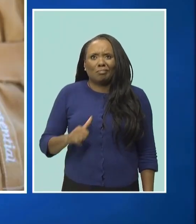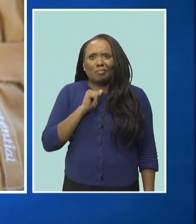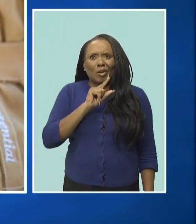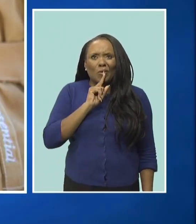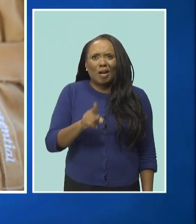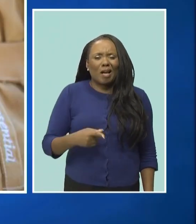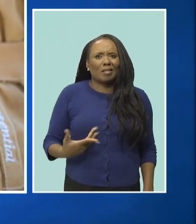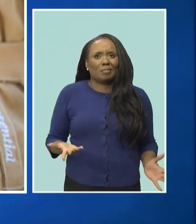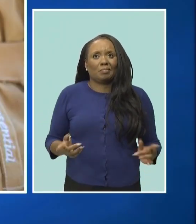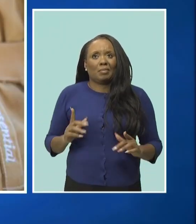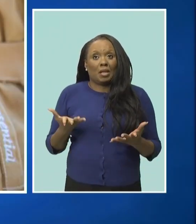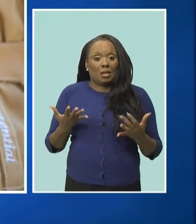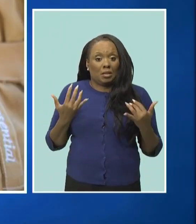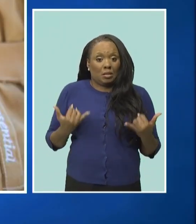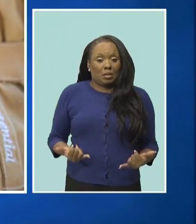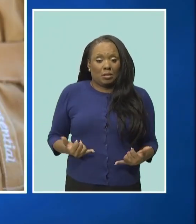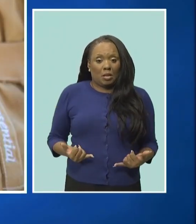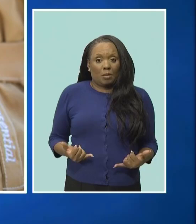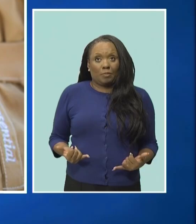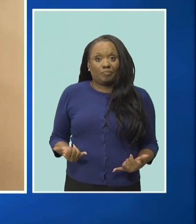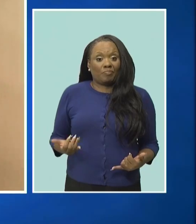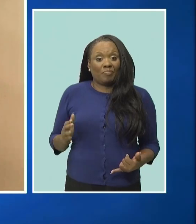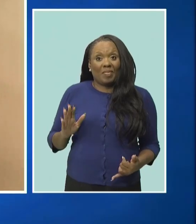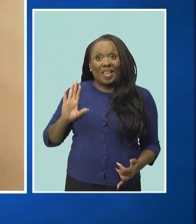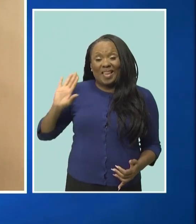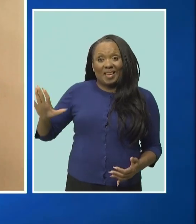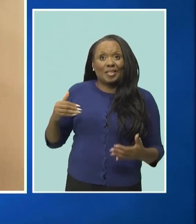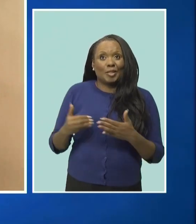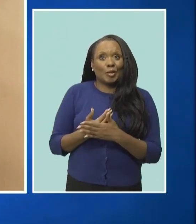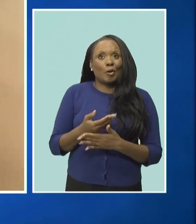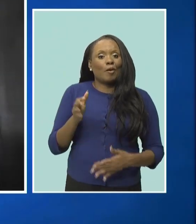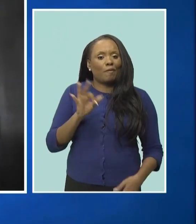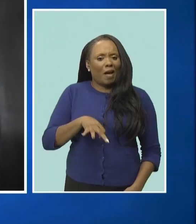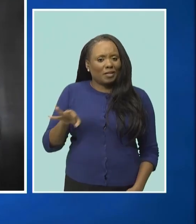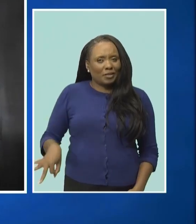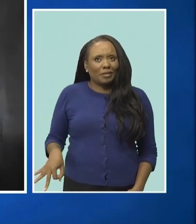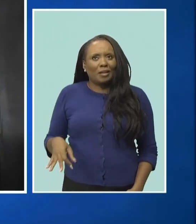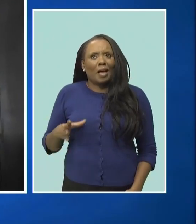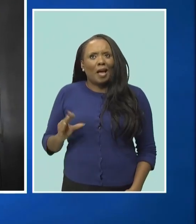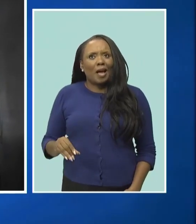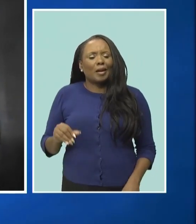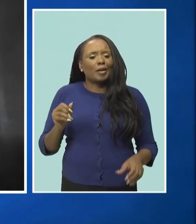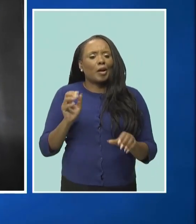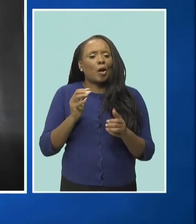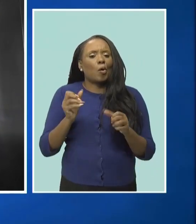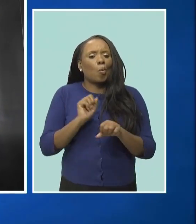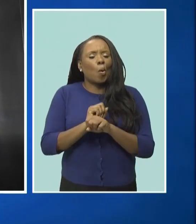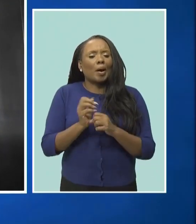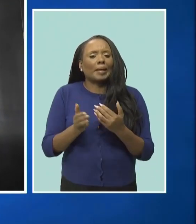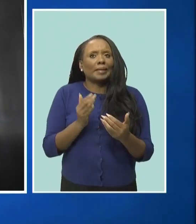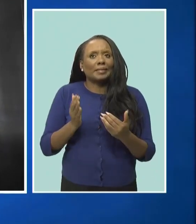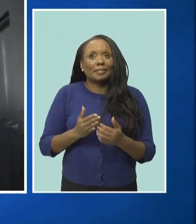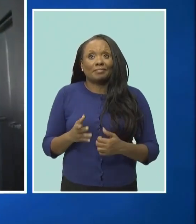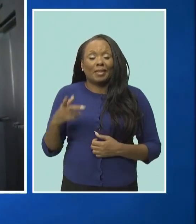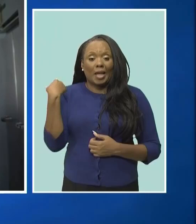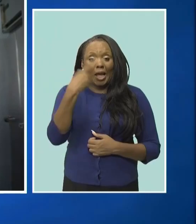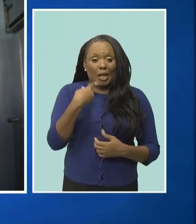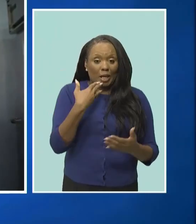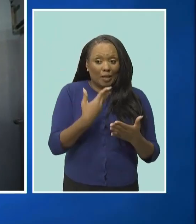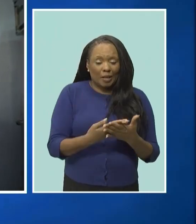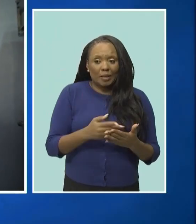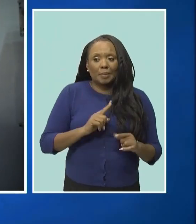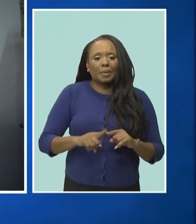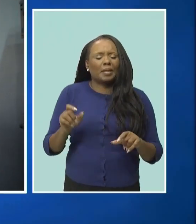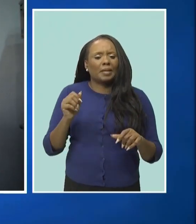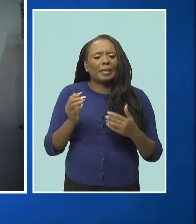And he says the apparel is not only fashionable, but functional. In the sense where, you know, not only does it look good, but it is easy